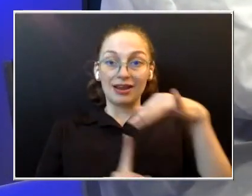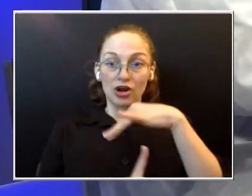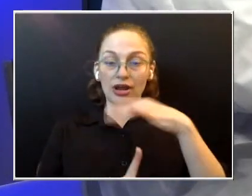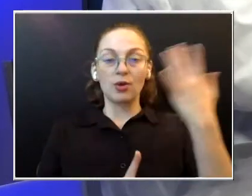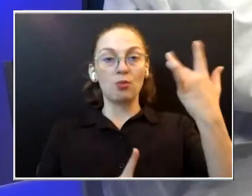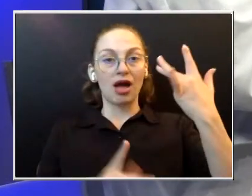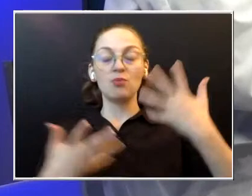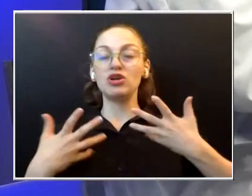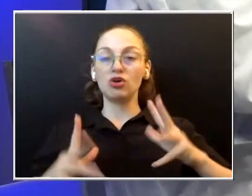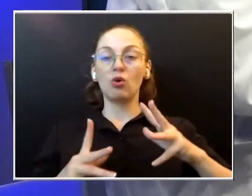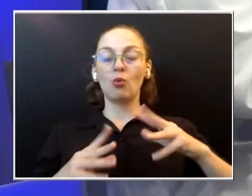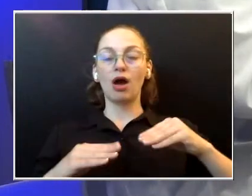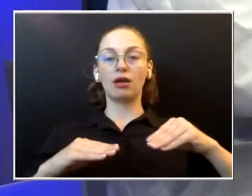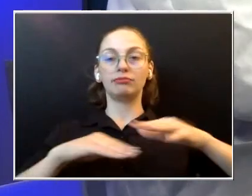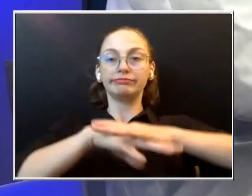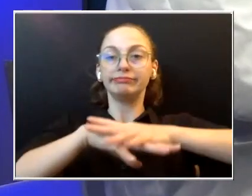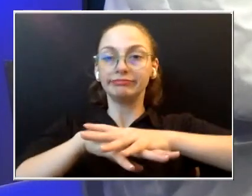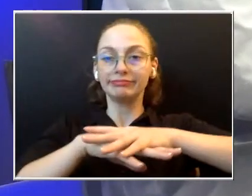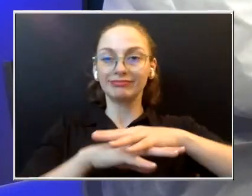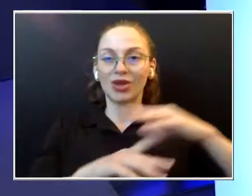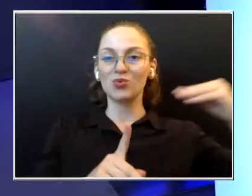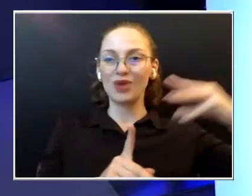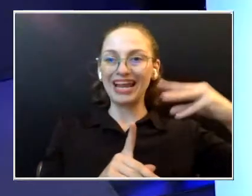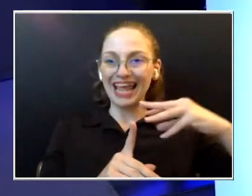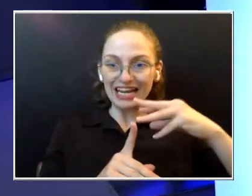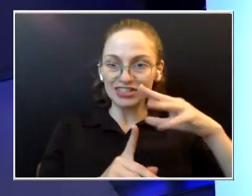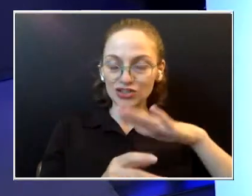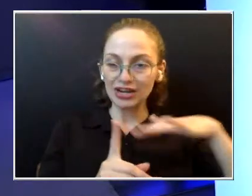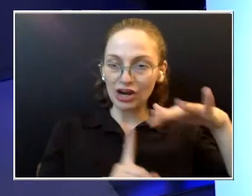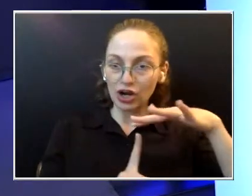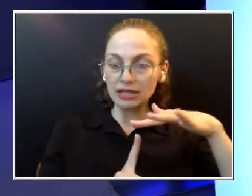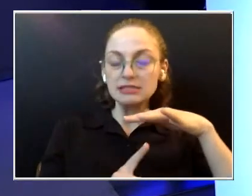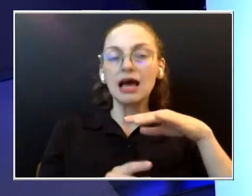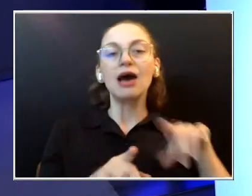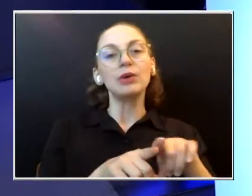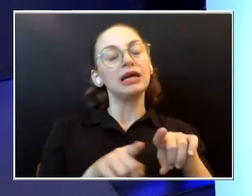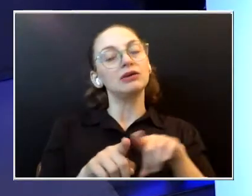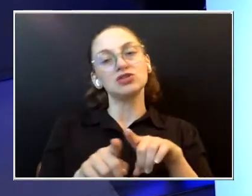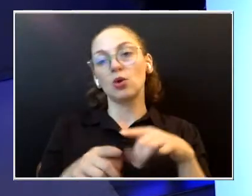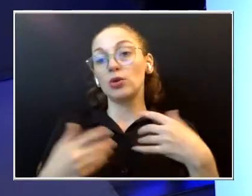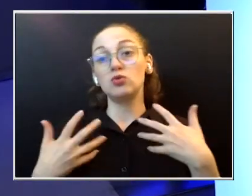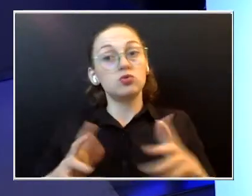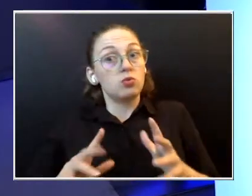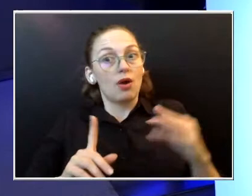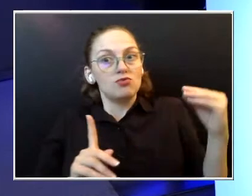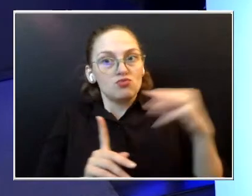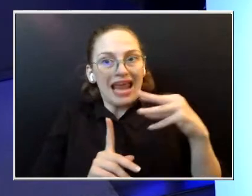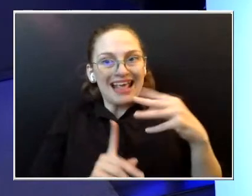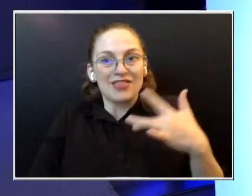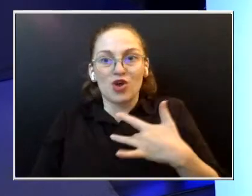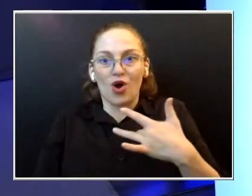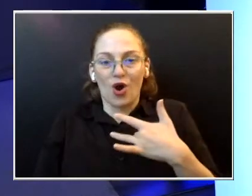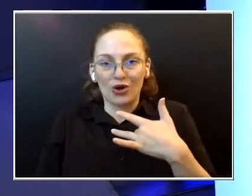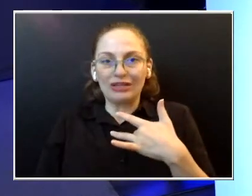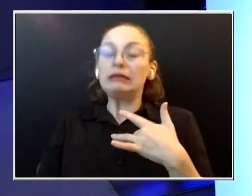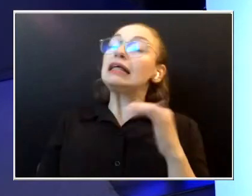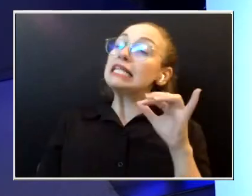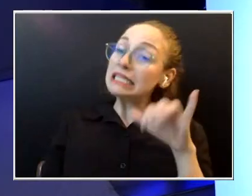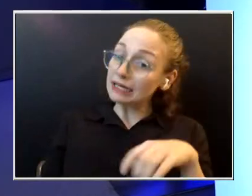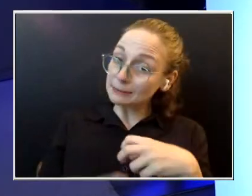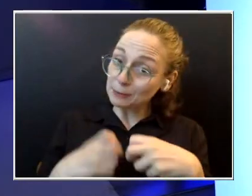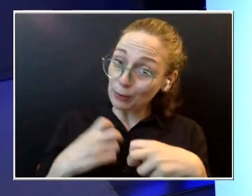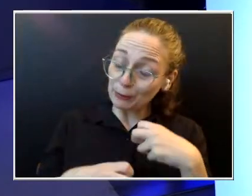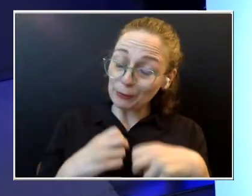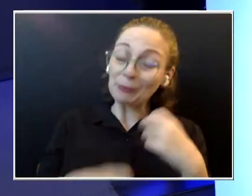we need to avoid radiating the heart. Yeah, that's always bad when you radiate the heart, I think. Is. Yeah, it gets this restrictive kind of period. Your heart can't do its job very well,